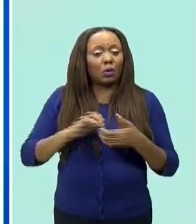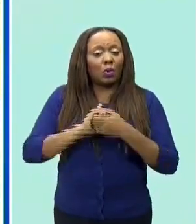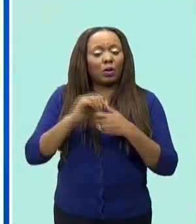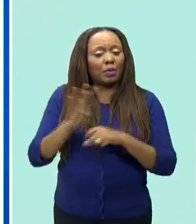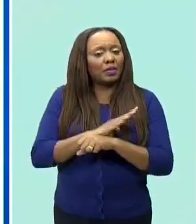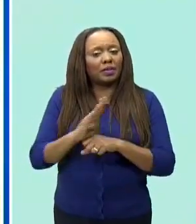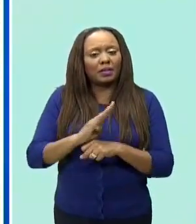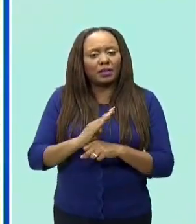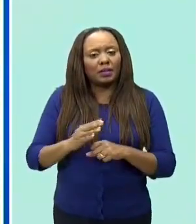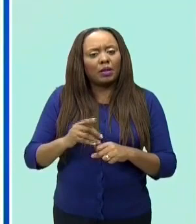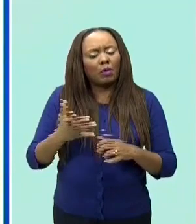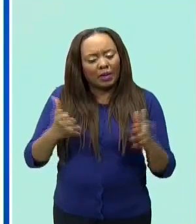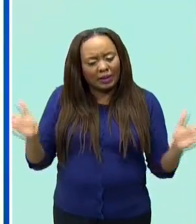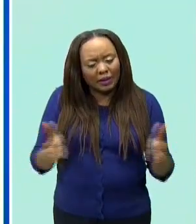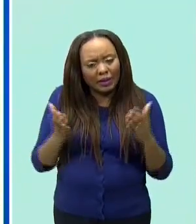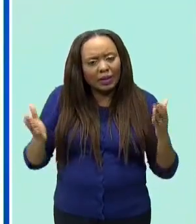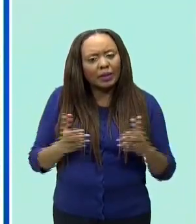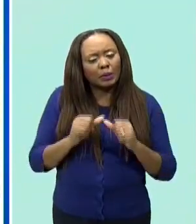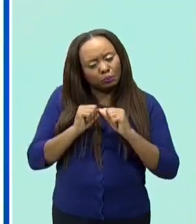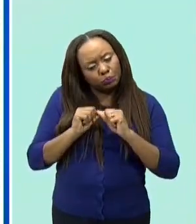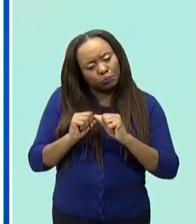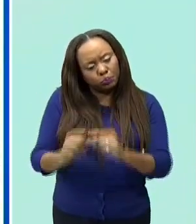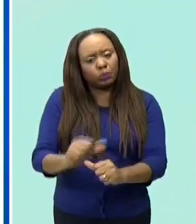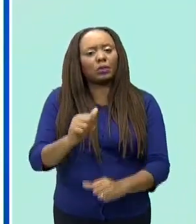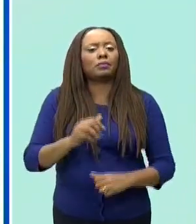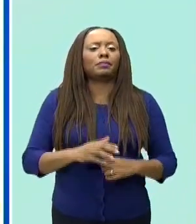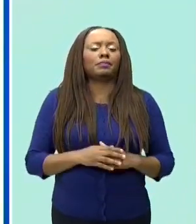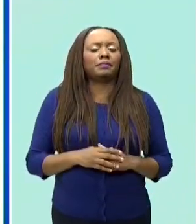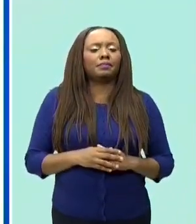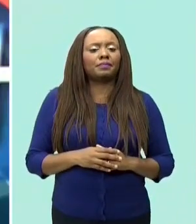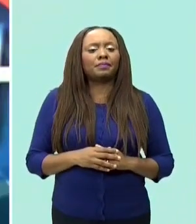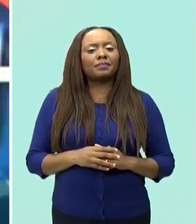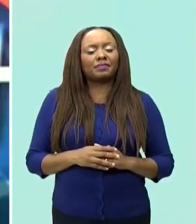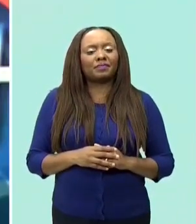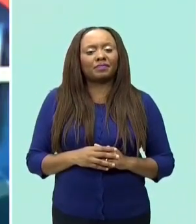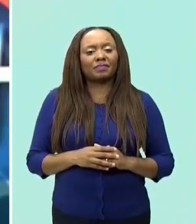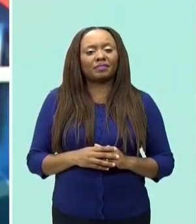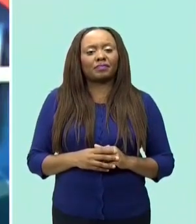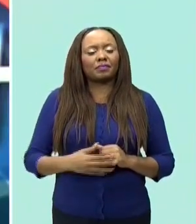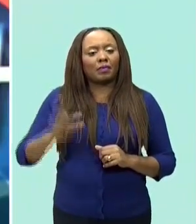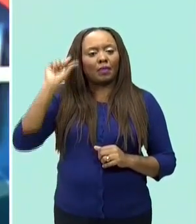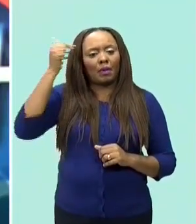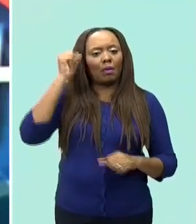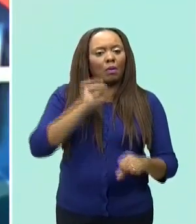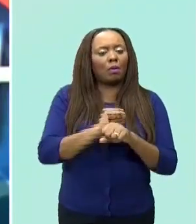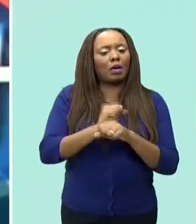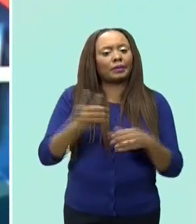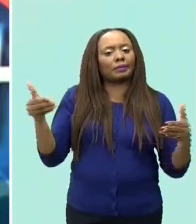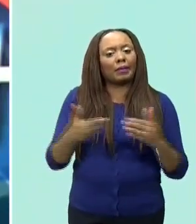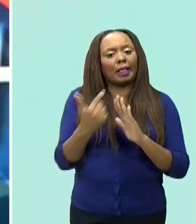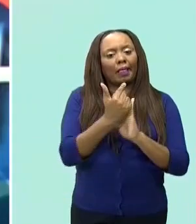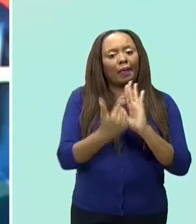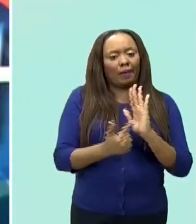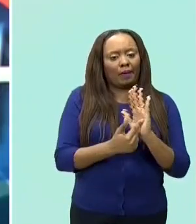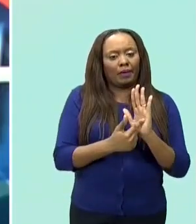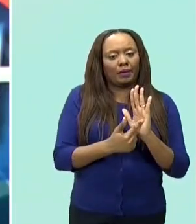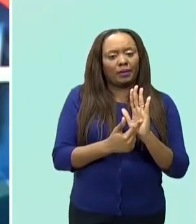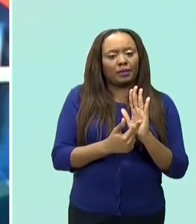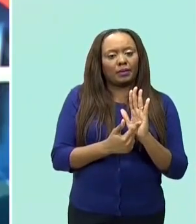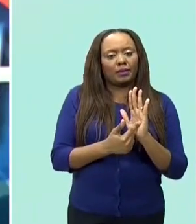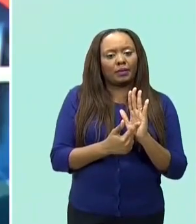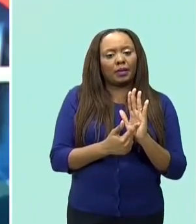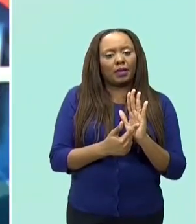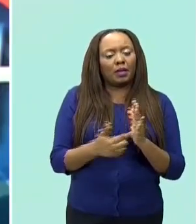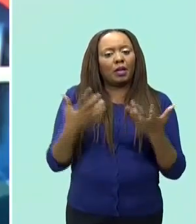the challenges. Sean Farrell, CBC News. Government is working to introduce legislation that will put an